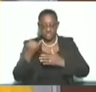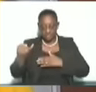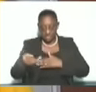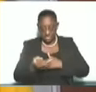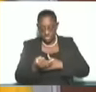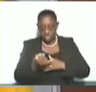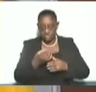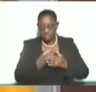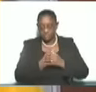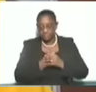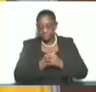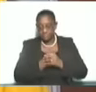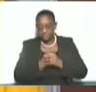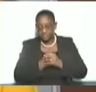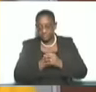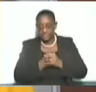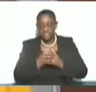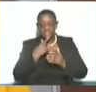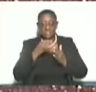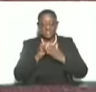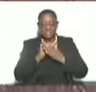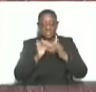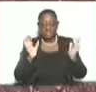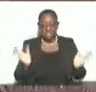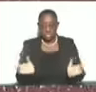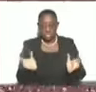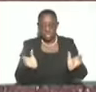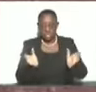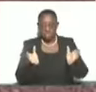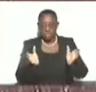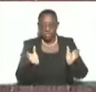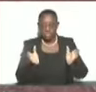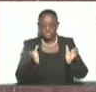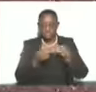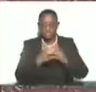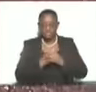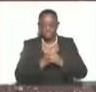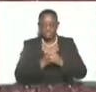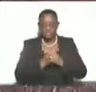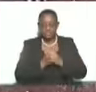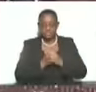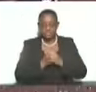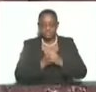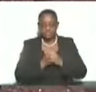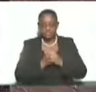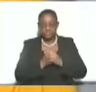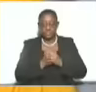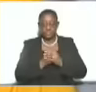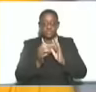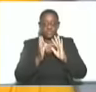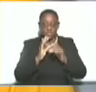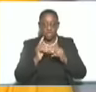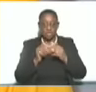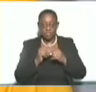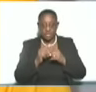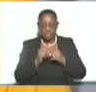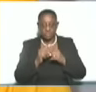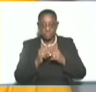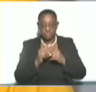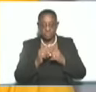geared towards encouraging inter-regional play. Competition, I believe, will